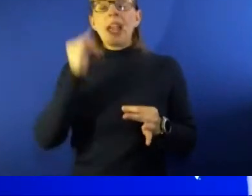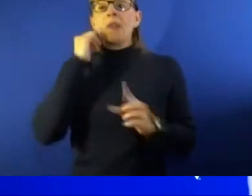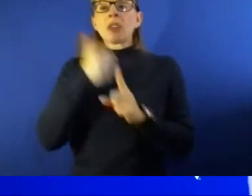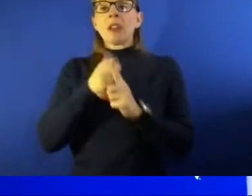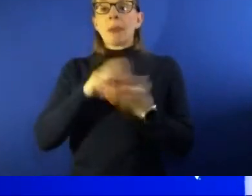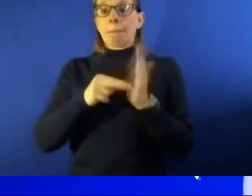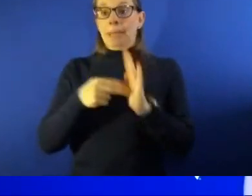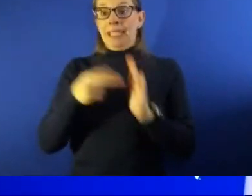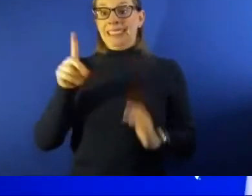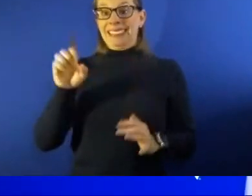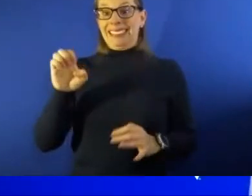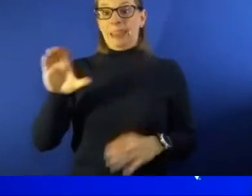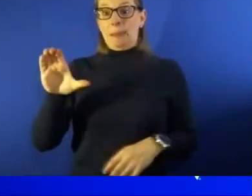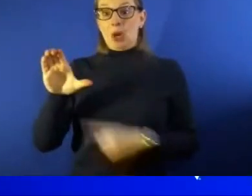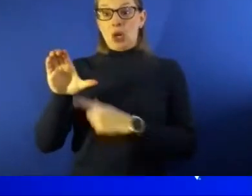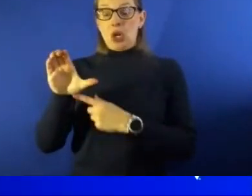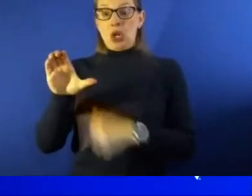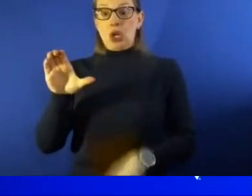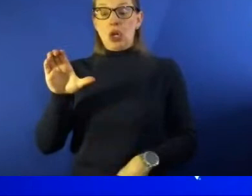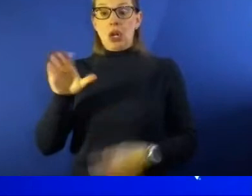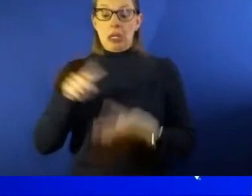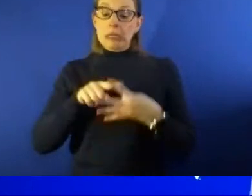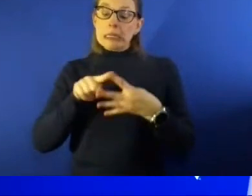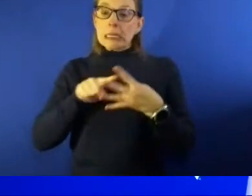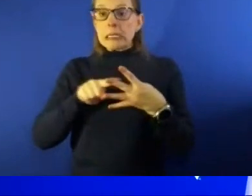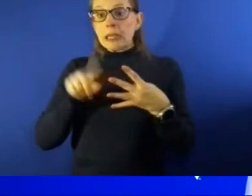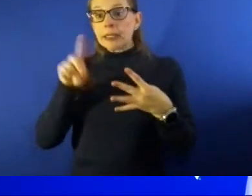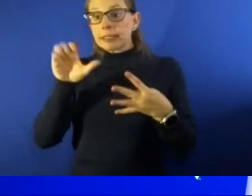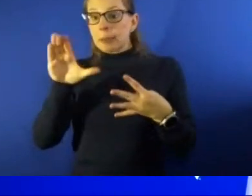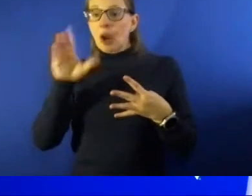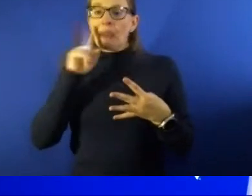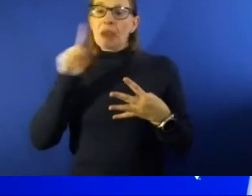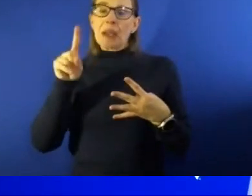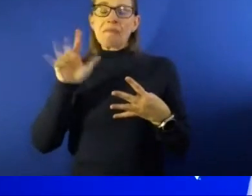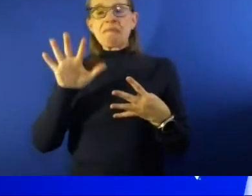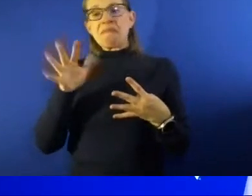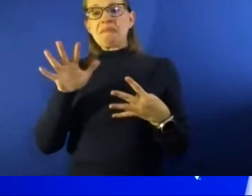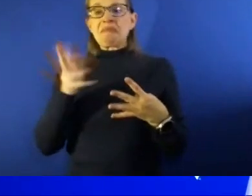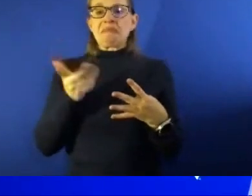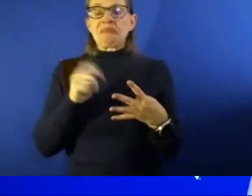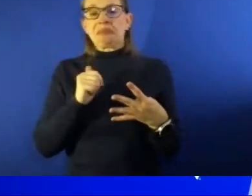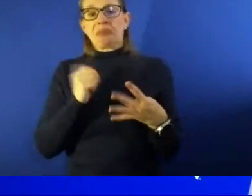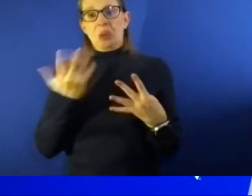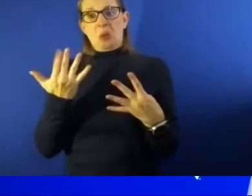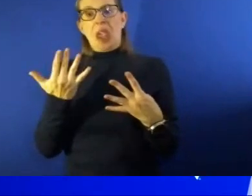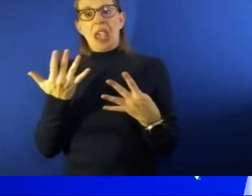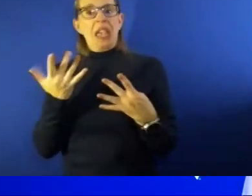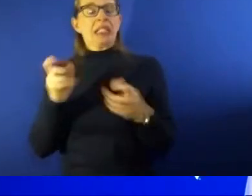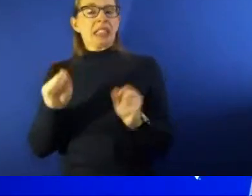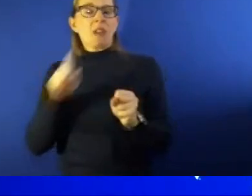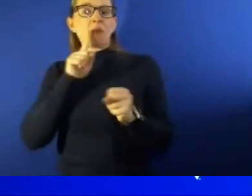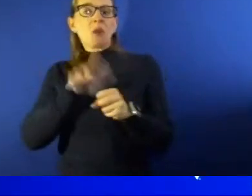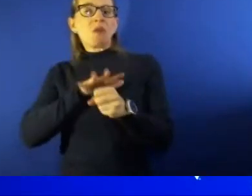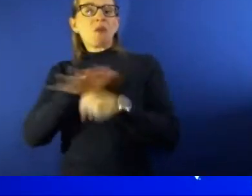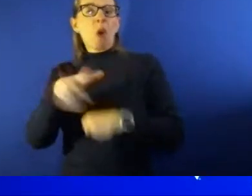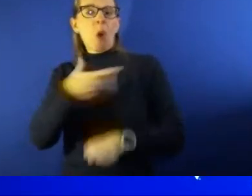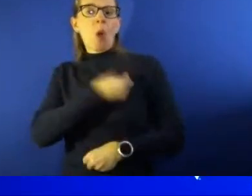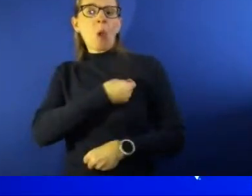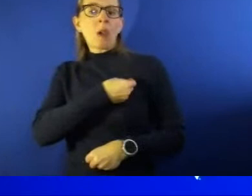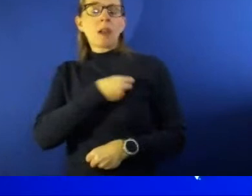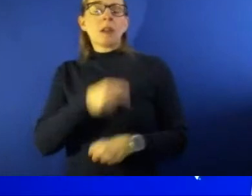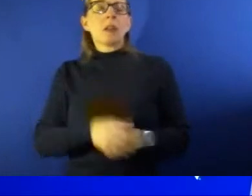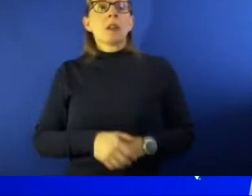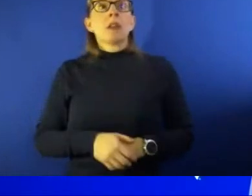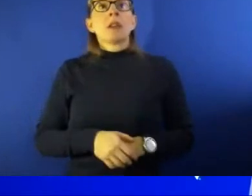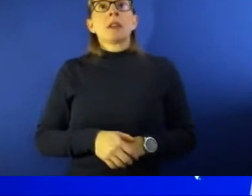December, if you're talking early December, I think it's certainly reasonable to wait for that full dose. But also, are you going to